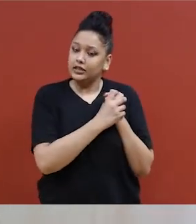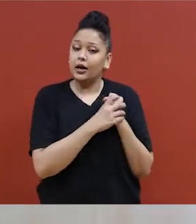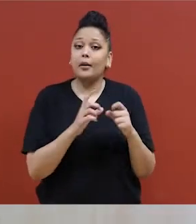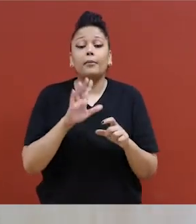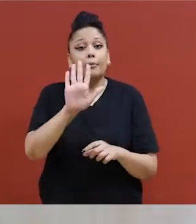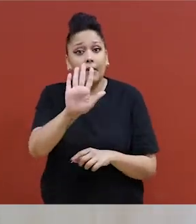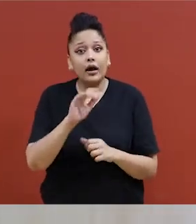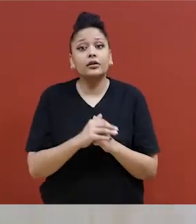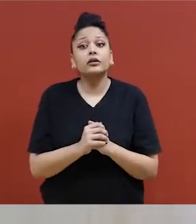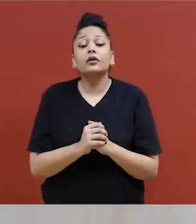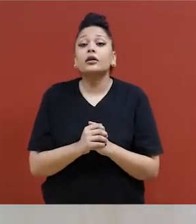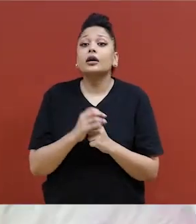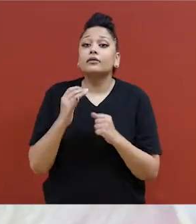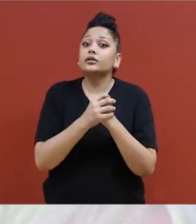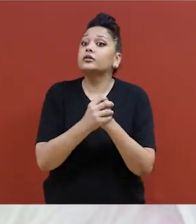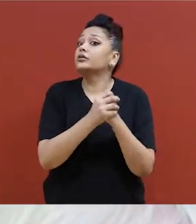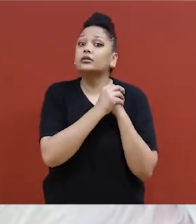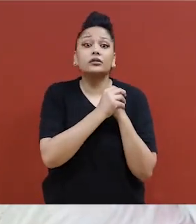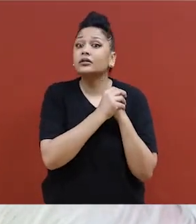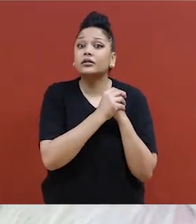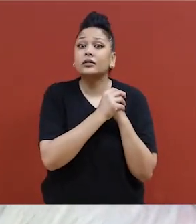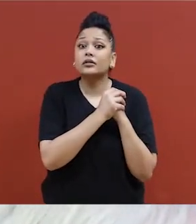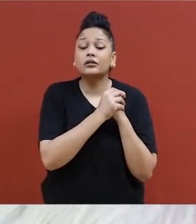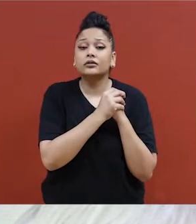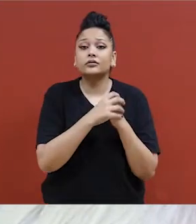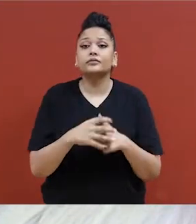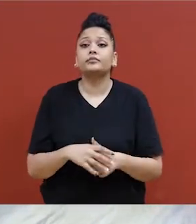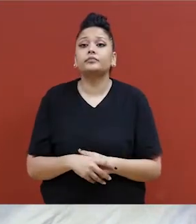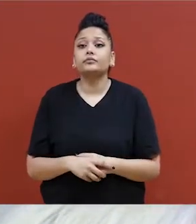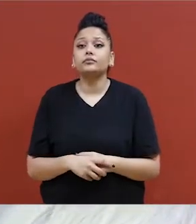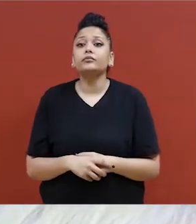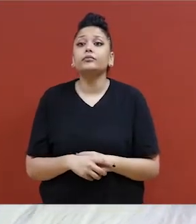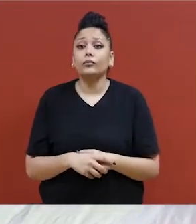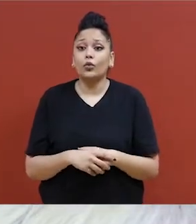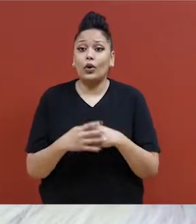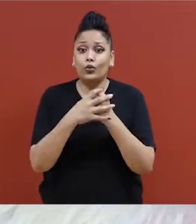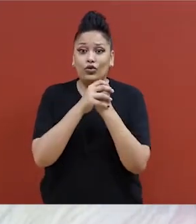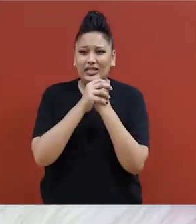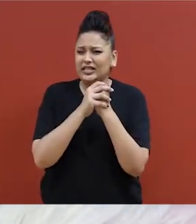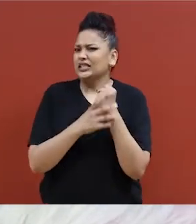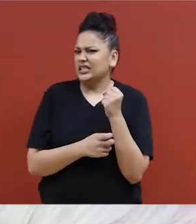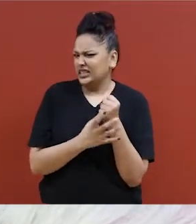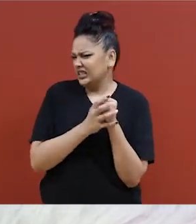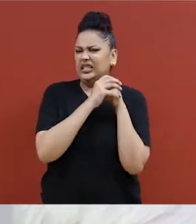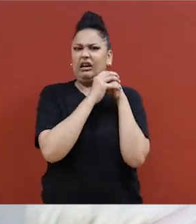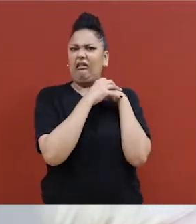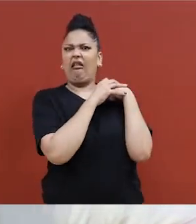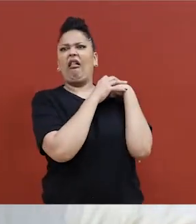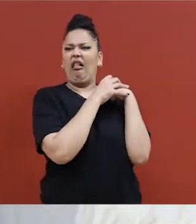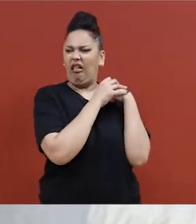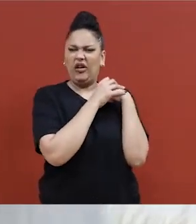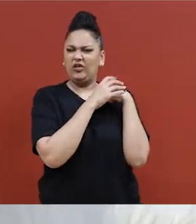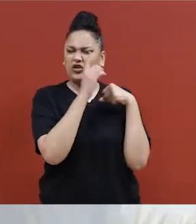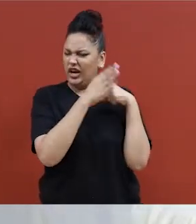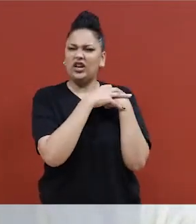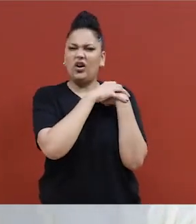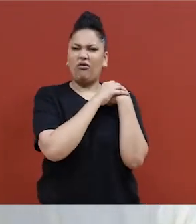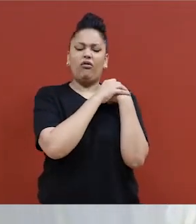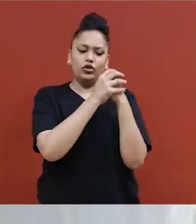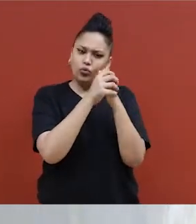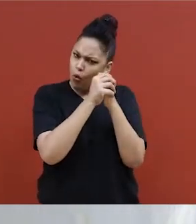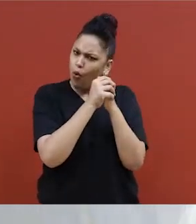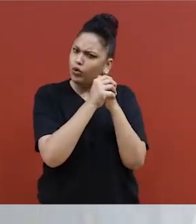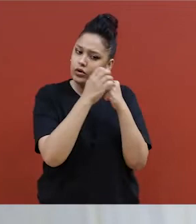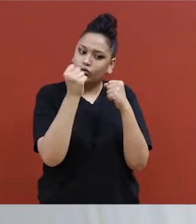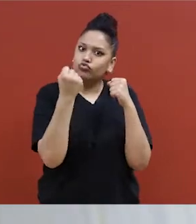reinforce, but if I'm going to, never take your wrist and bend it back. Keep it nice and straight. Don't bend